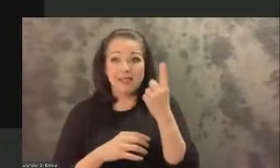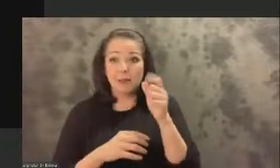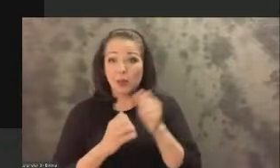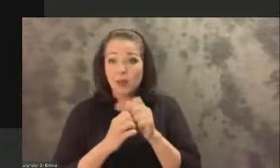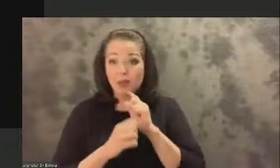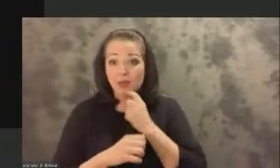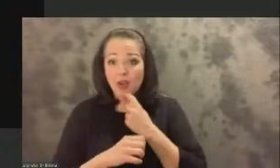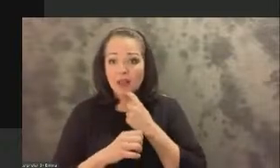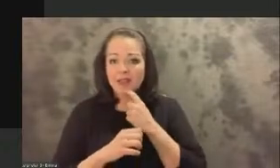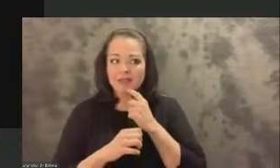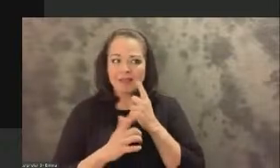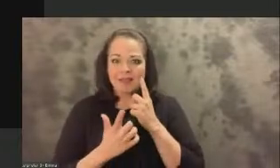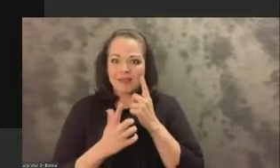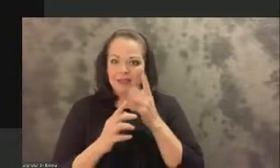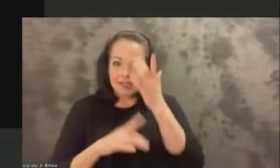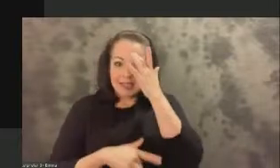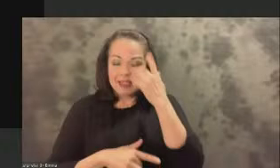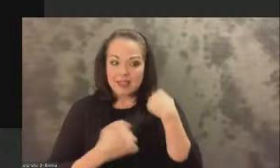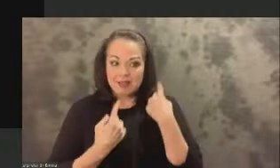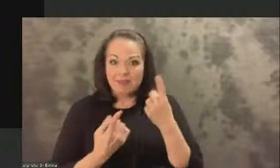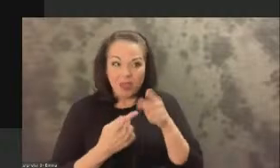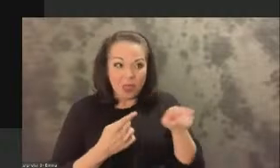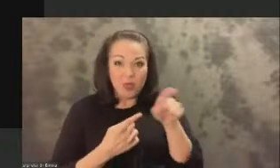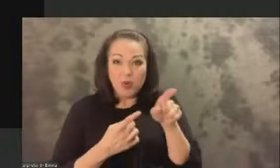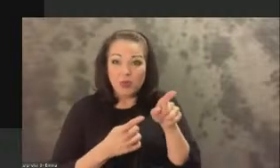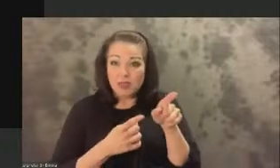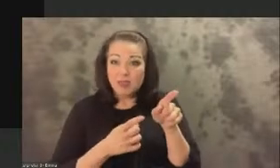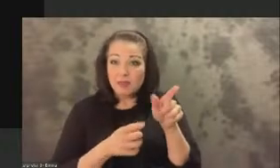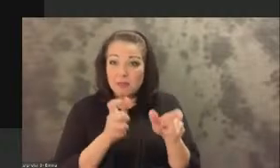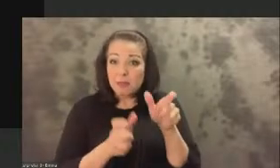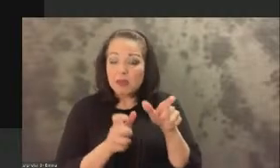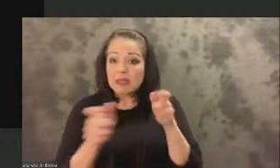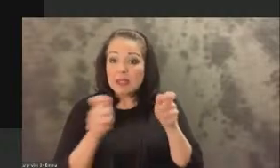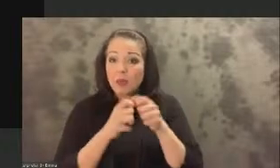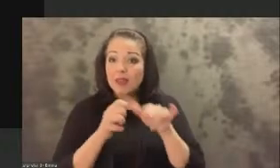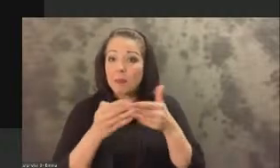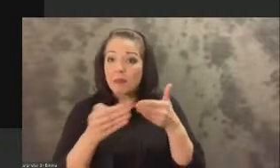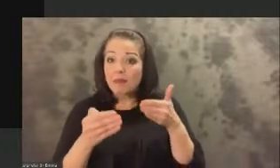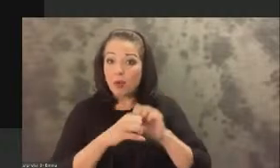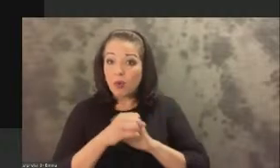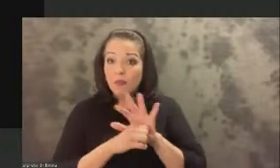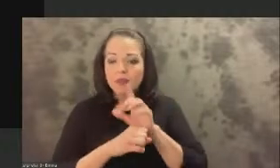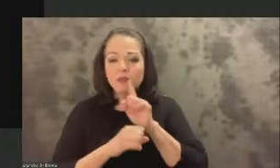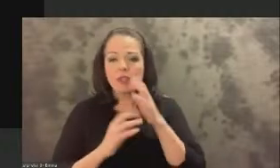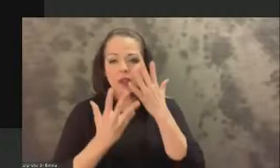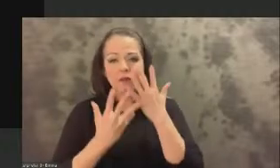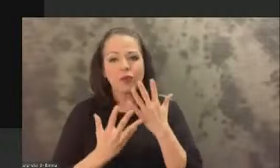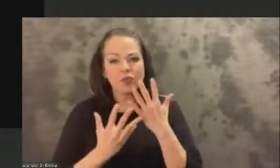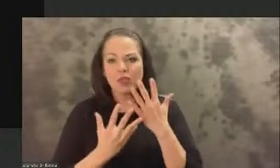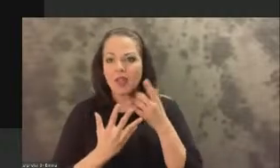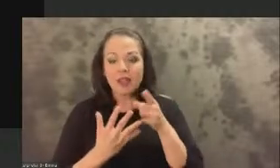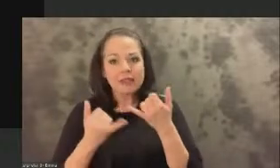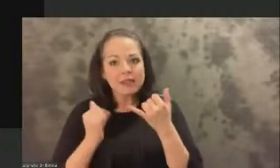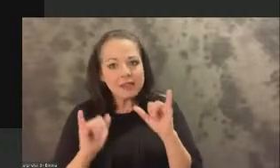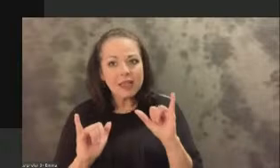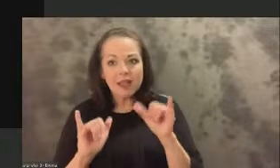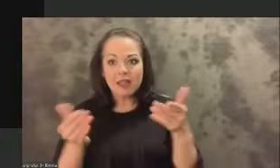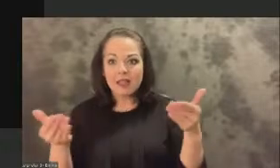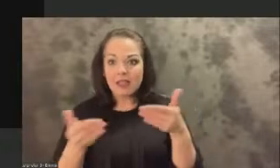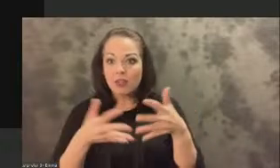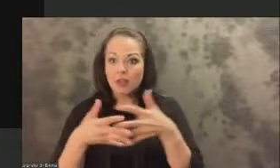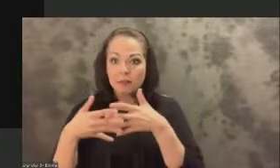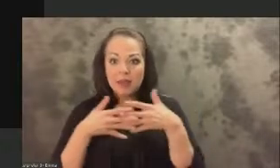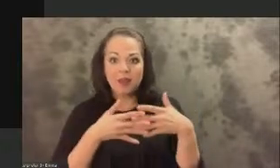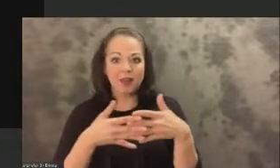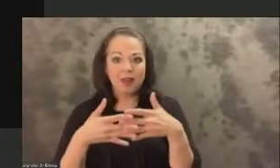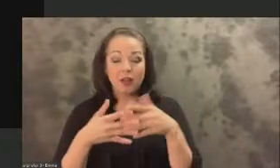had to deal with even before COVID. And it's really unfortunate that still in America